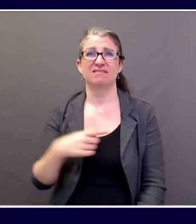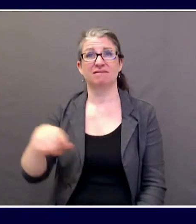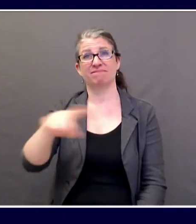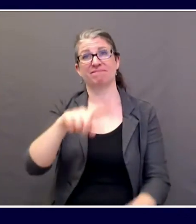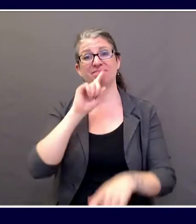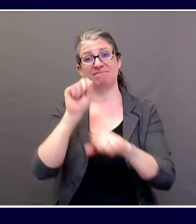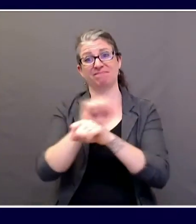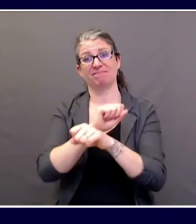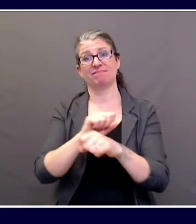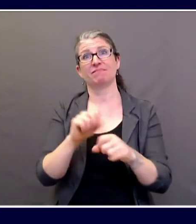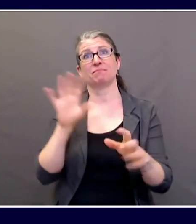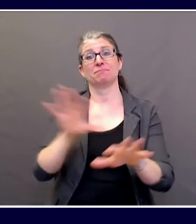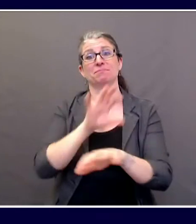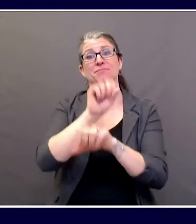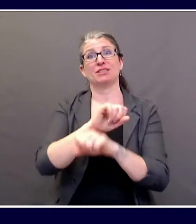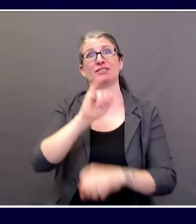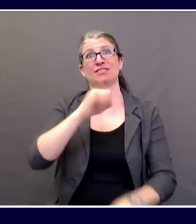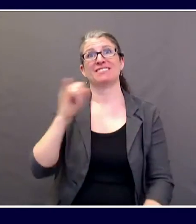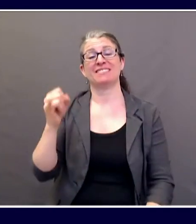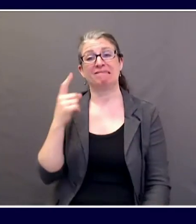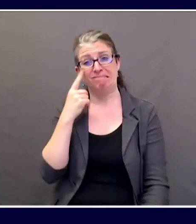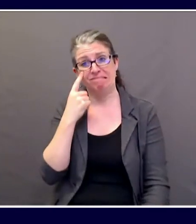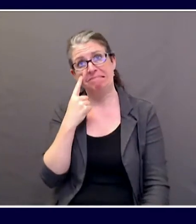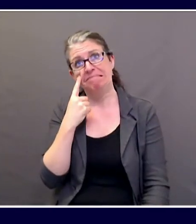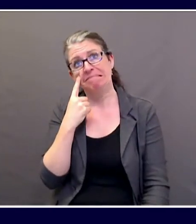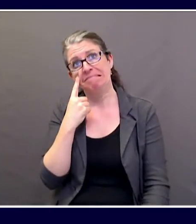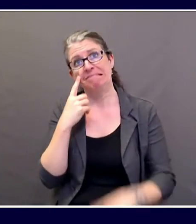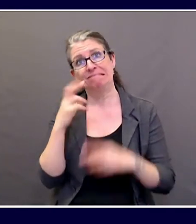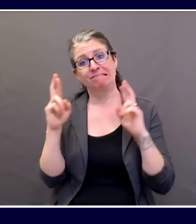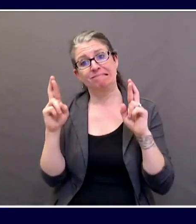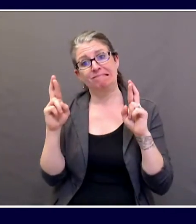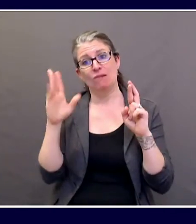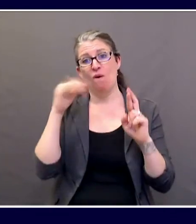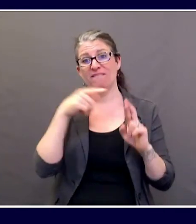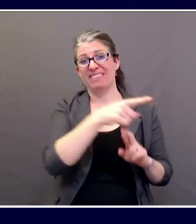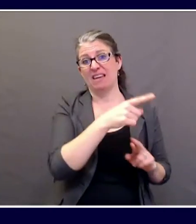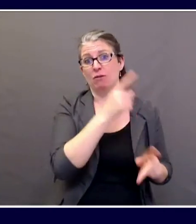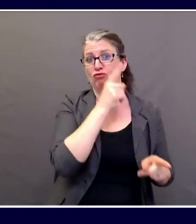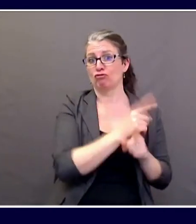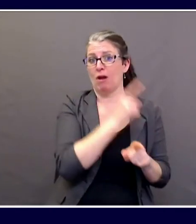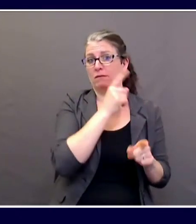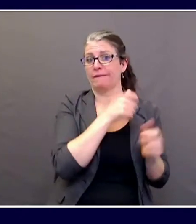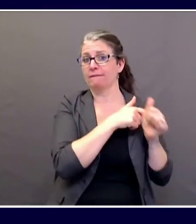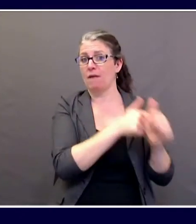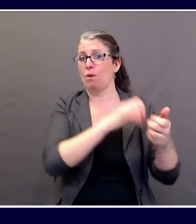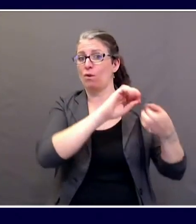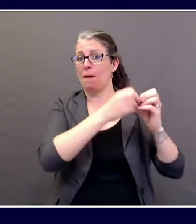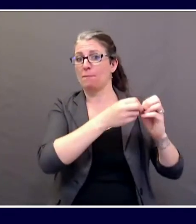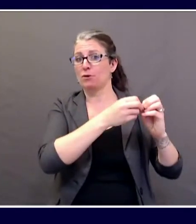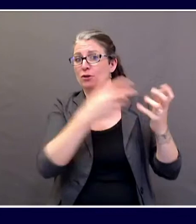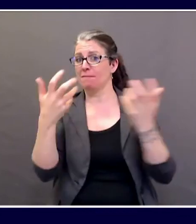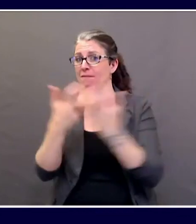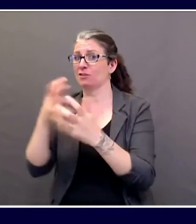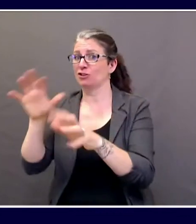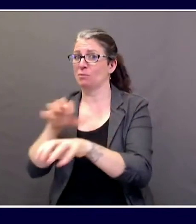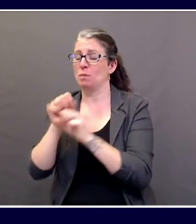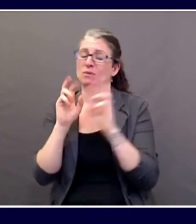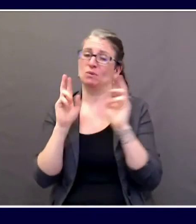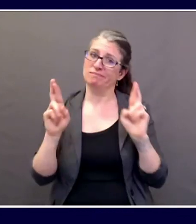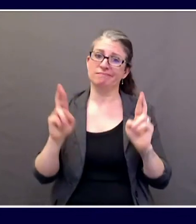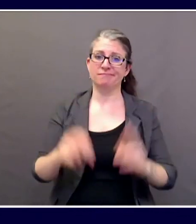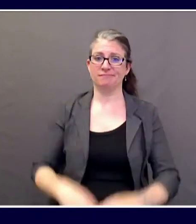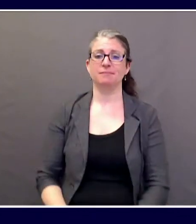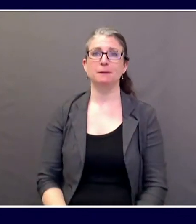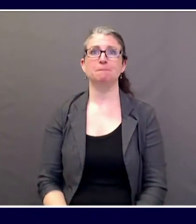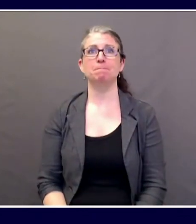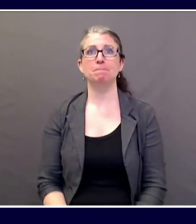do will be to go and find another appointment. That may be a challenge. And that's why, again, we don't generally recommend that